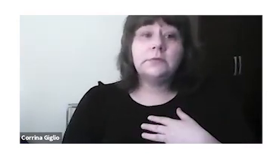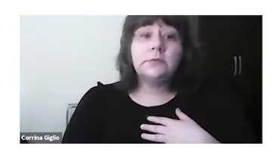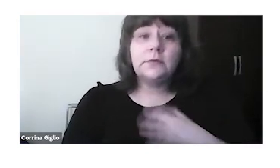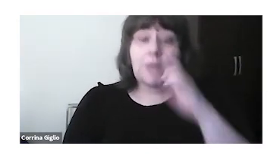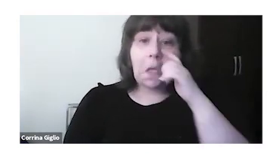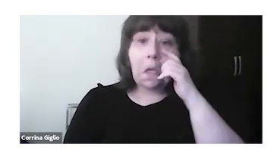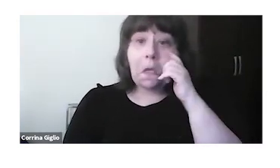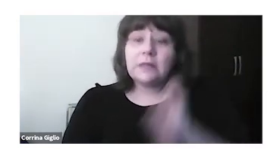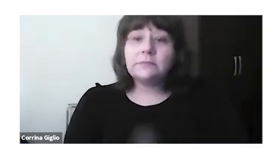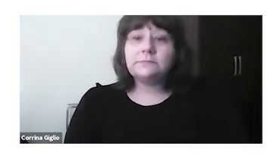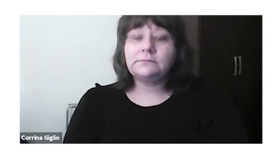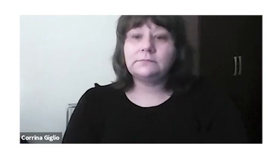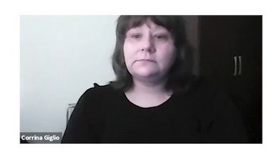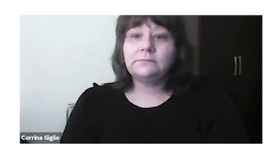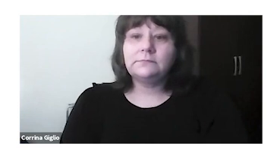Let's see.